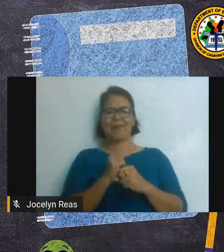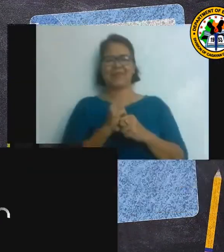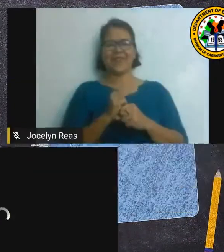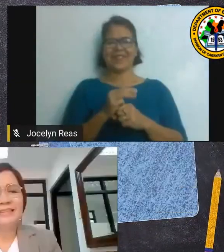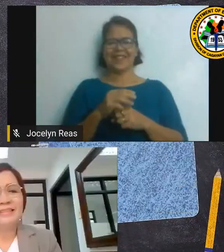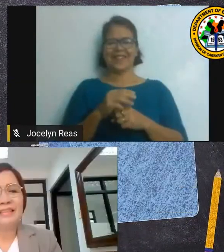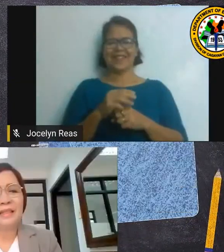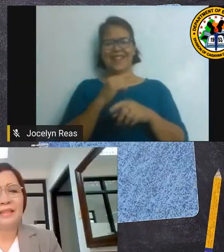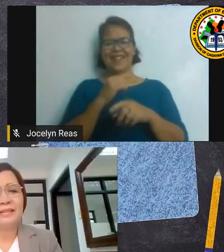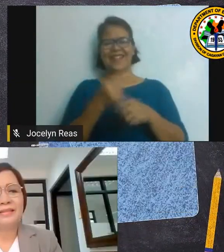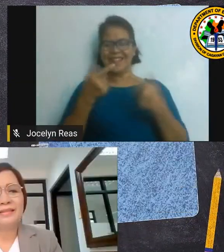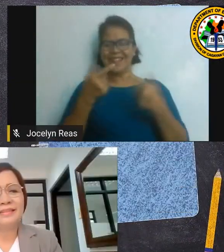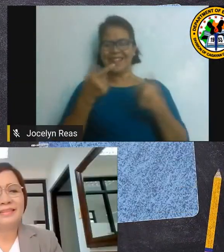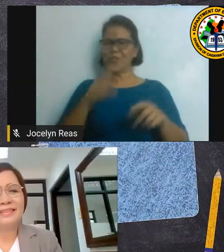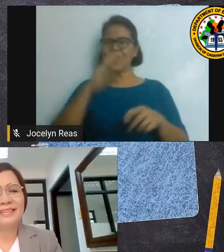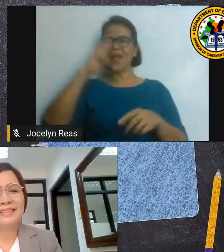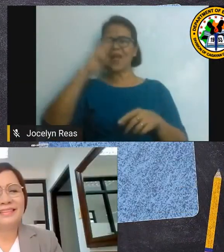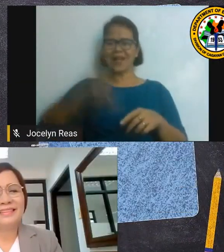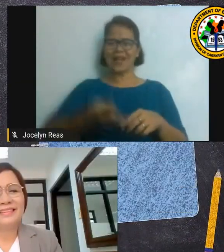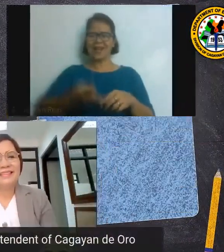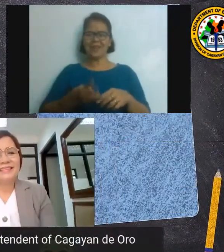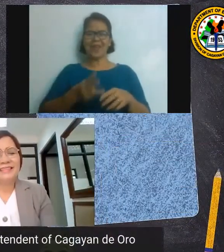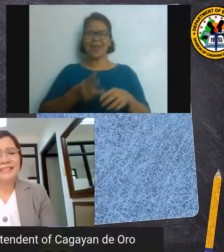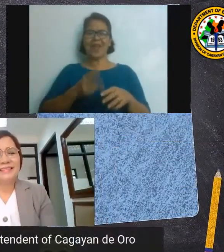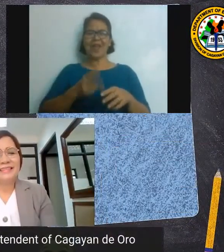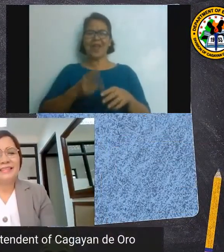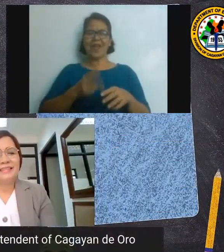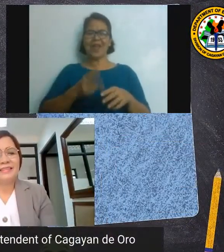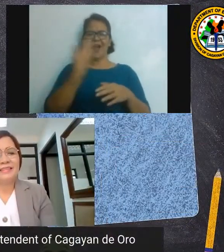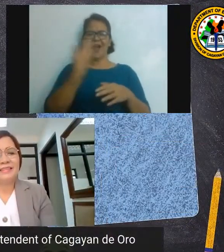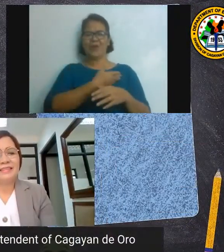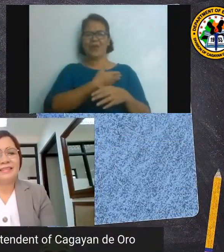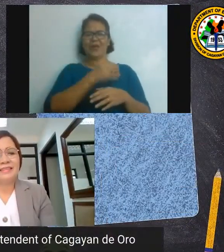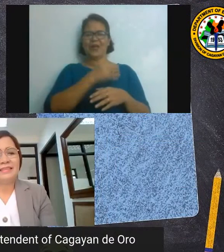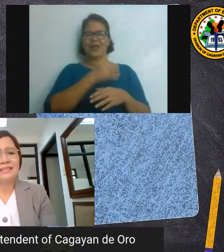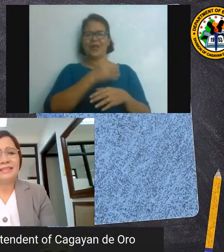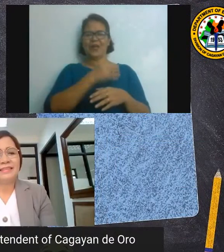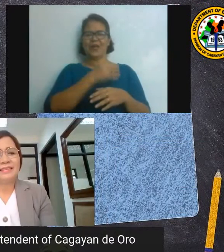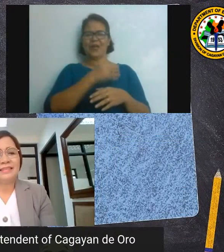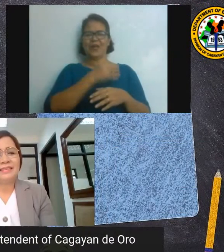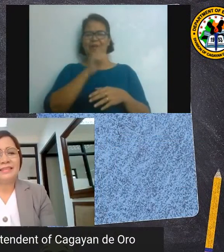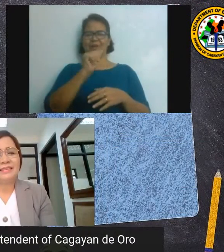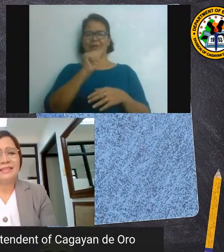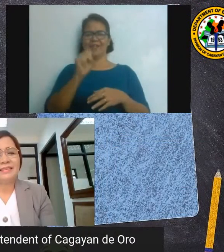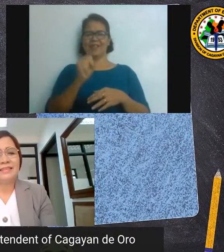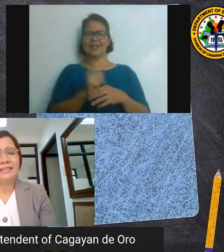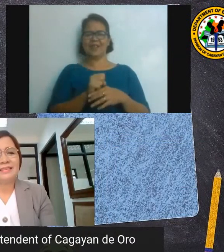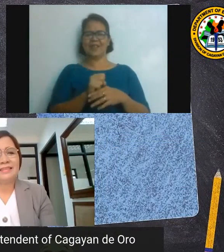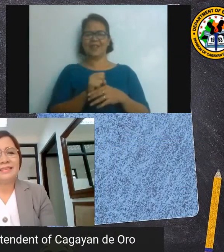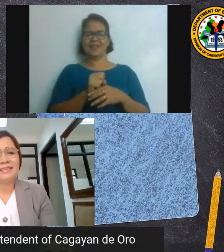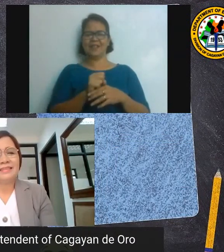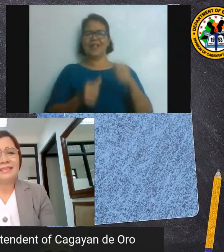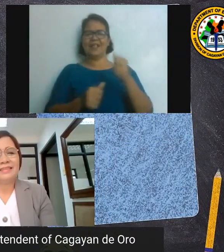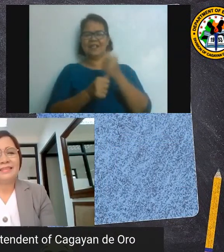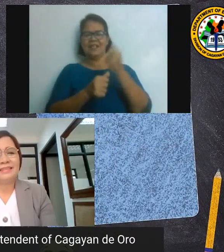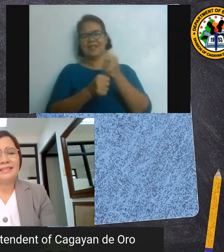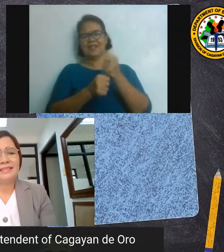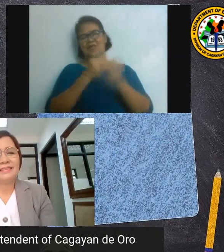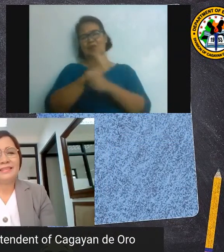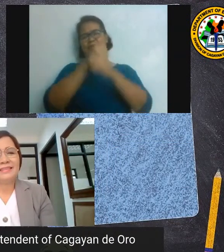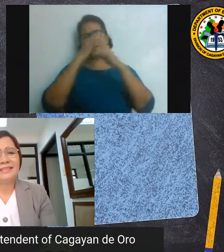all welcome our DepEd Schools Division Assistant Superintendent of Cagayan de